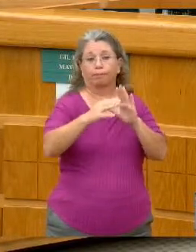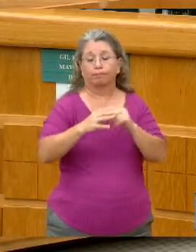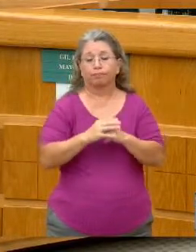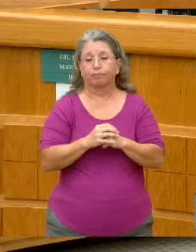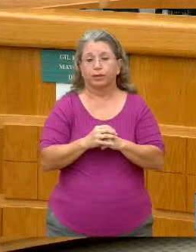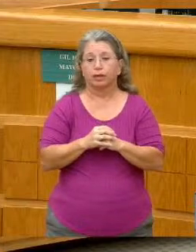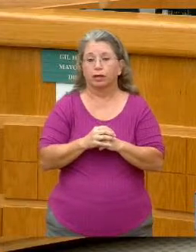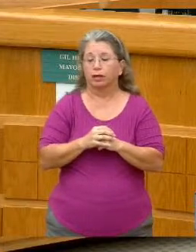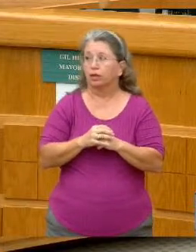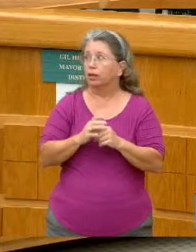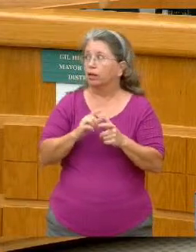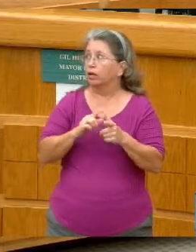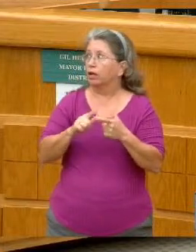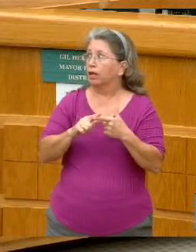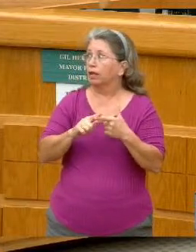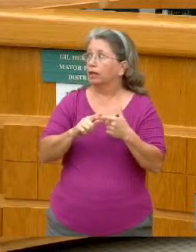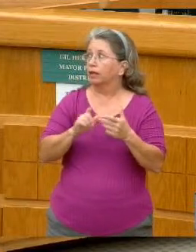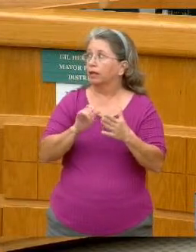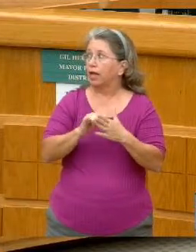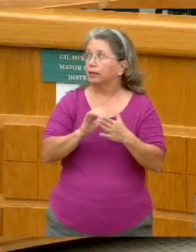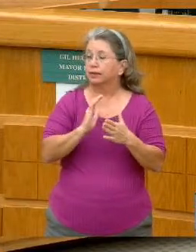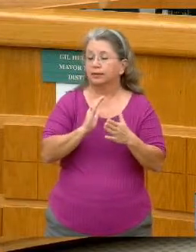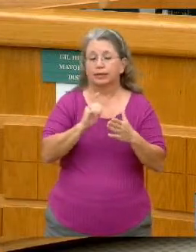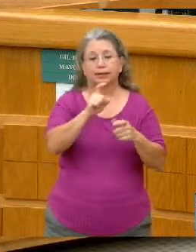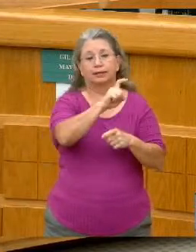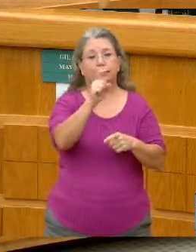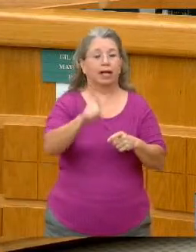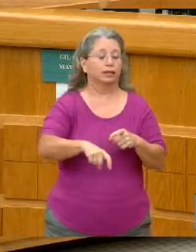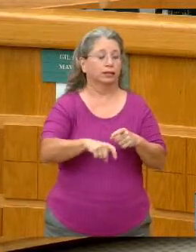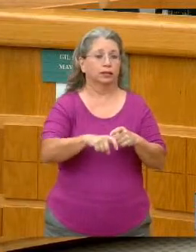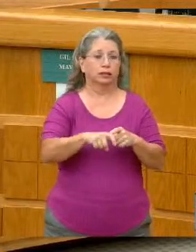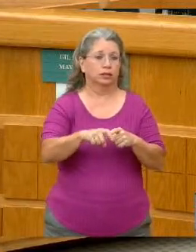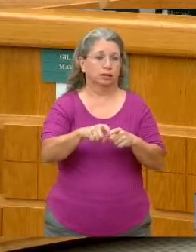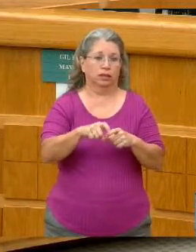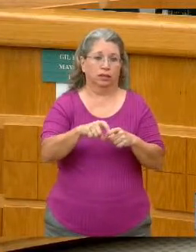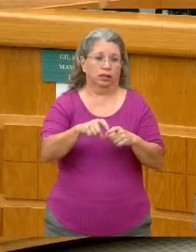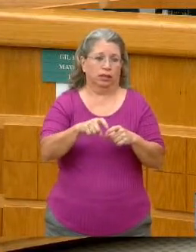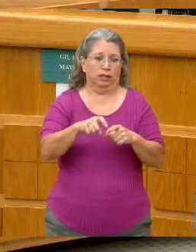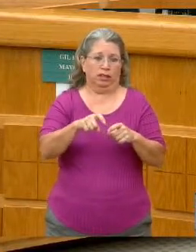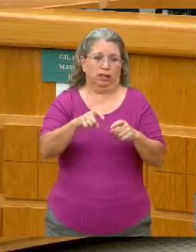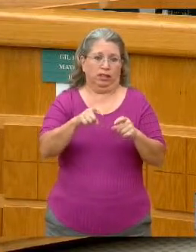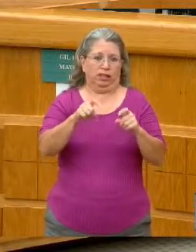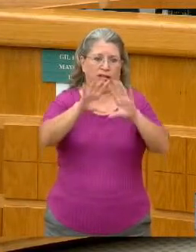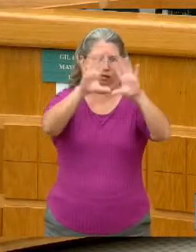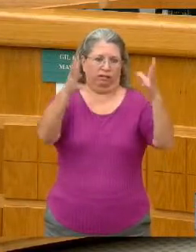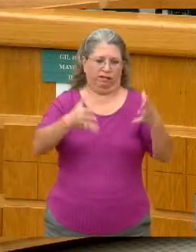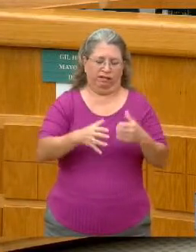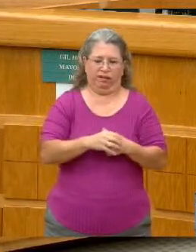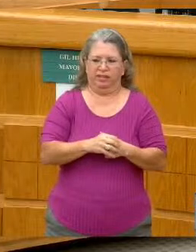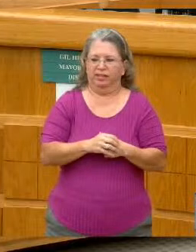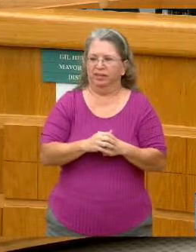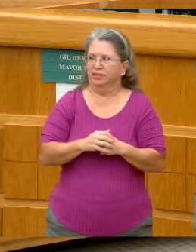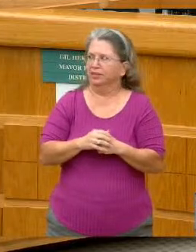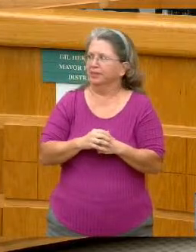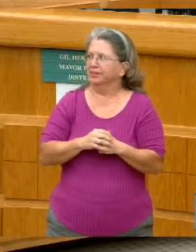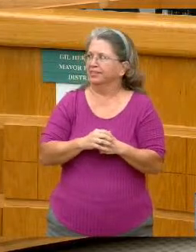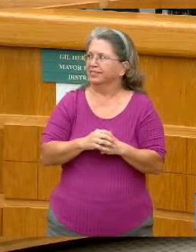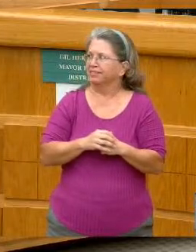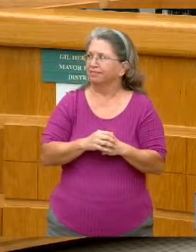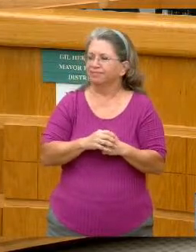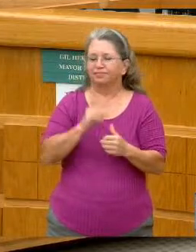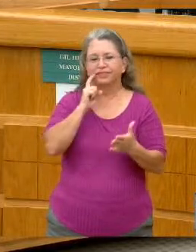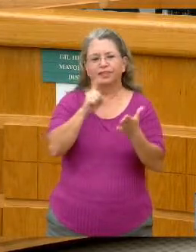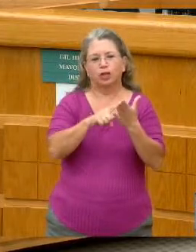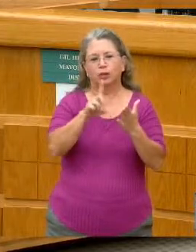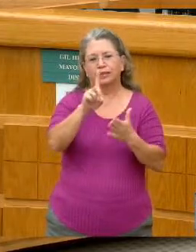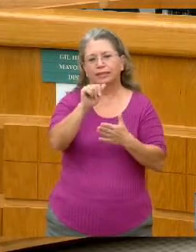where obviously it's been massive compared to anything that we experienced before this. If you look at the dates, it started right around Memorial